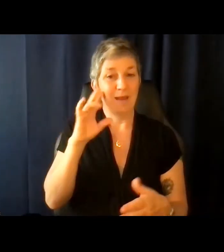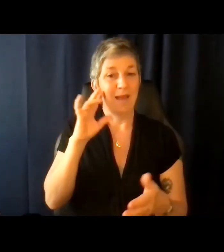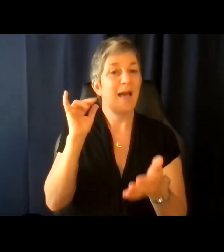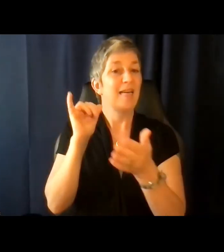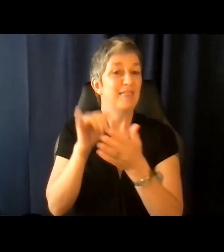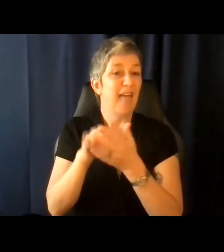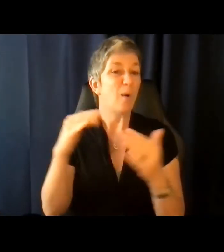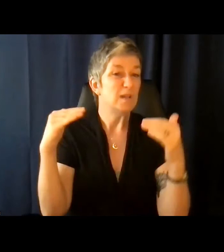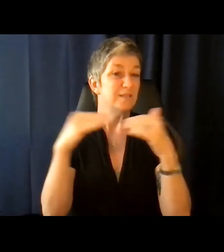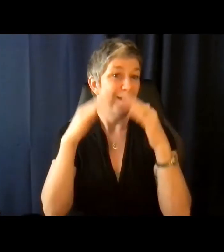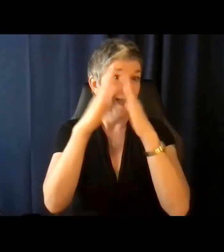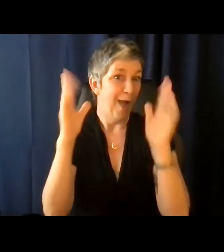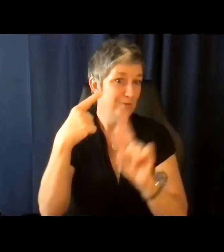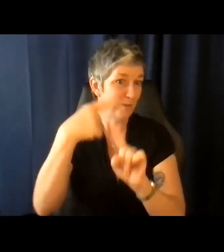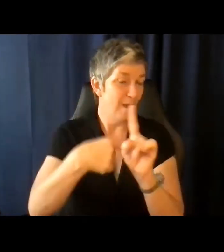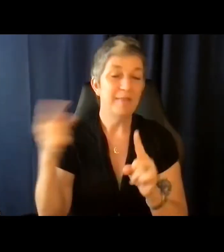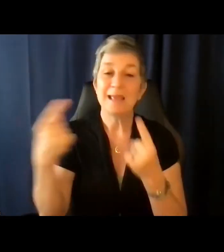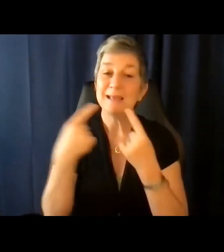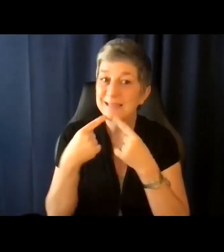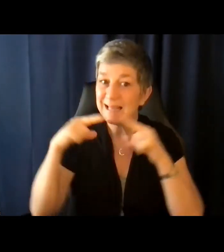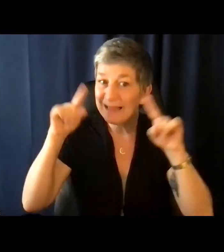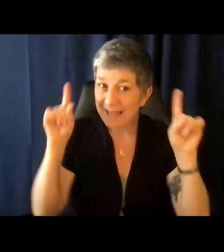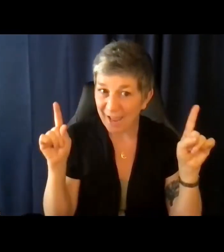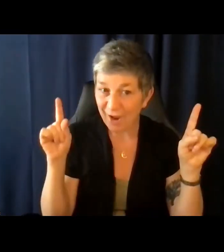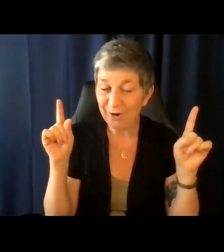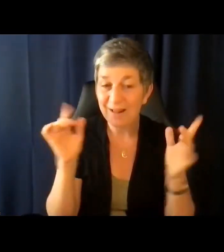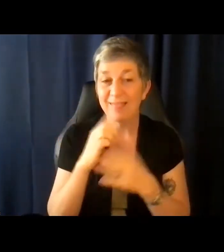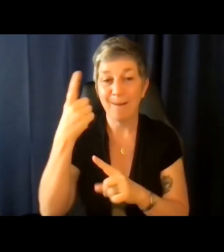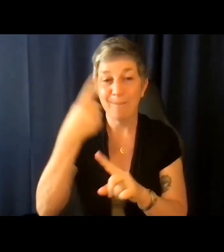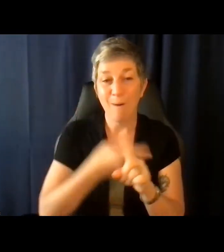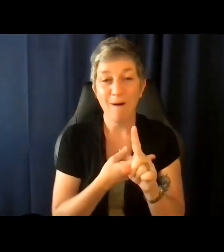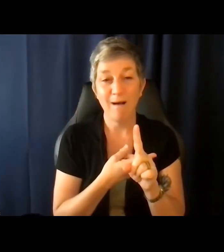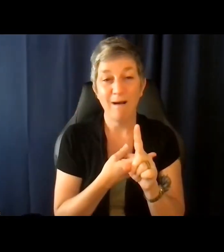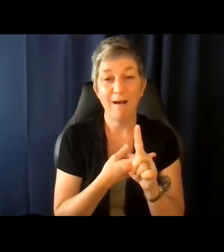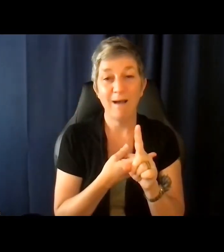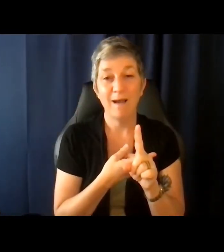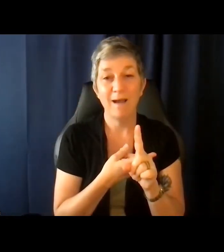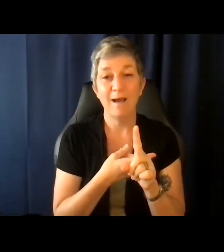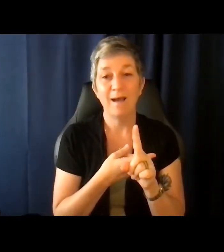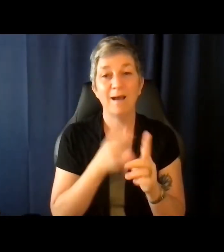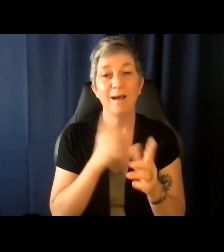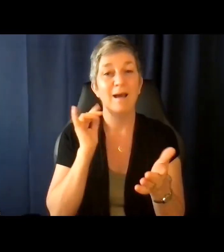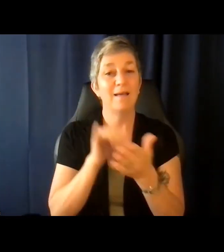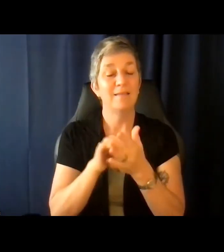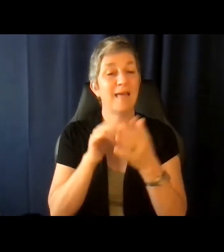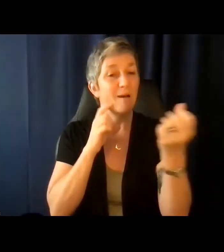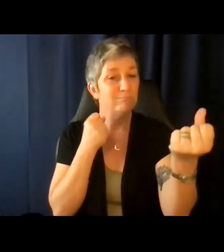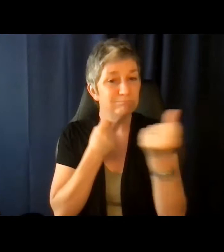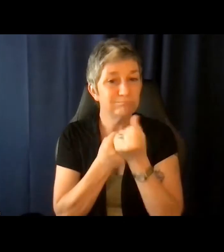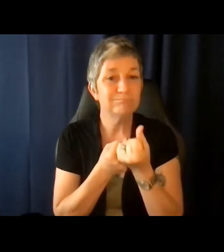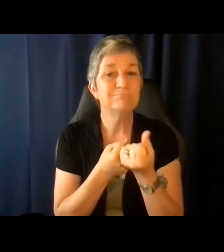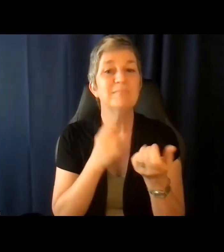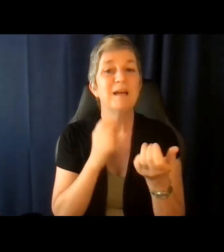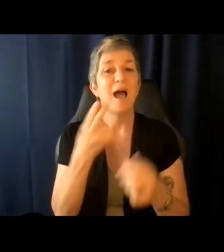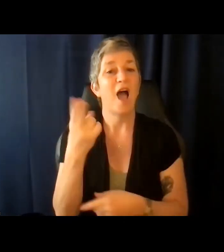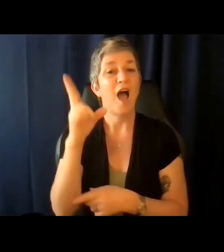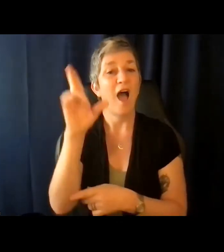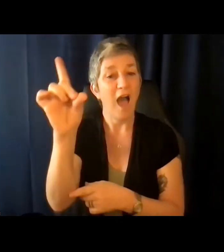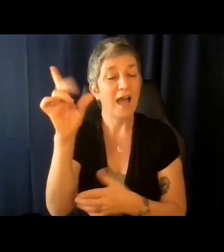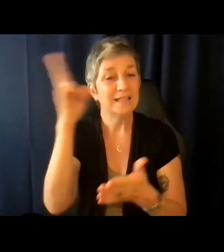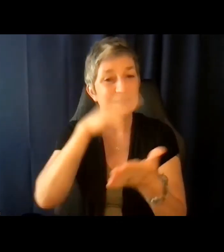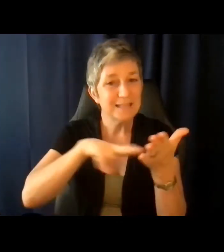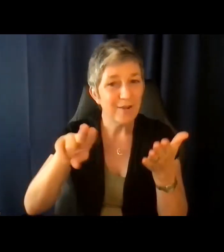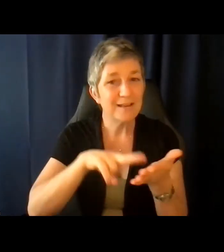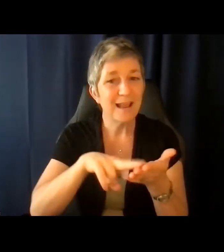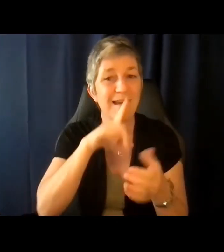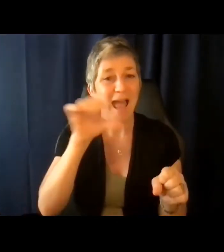he declared in April 2022 Second Chance Month. And HUD Secretary Fudge